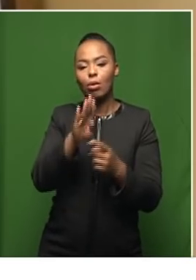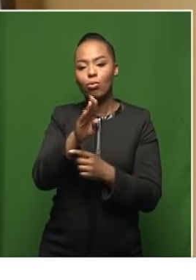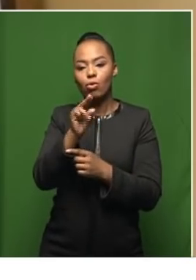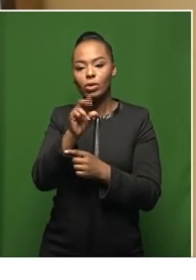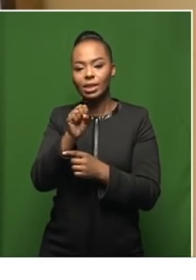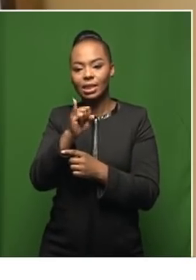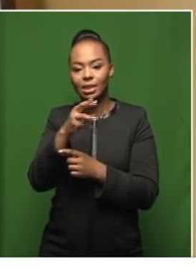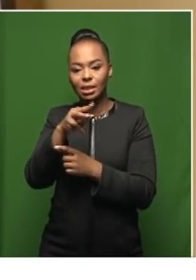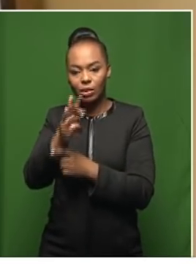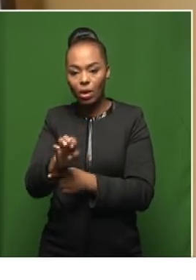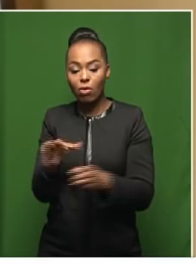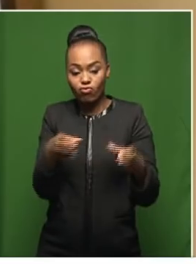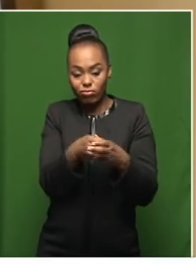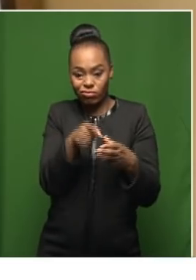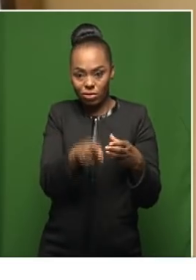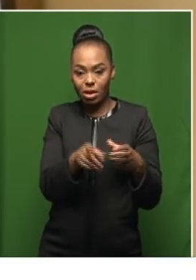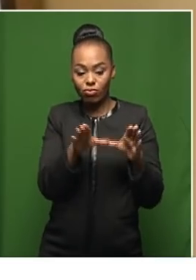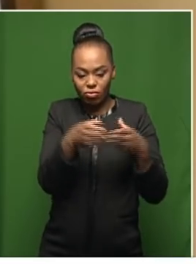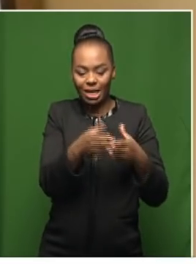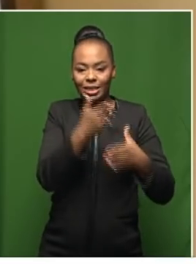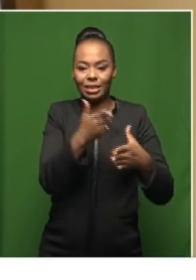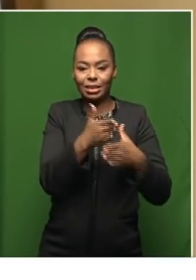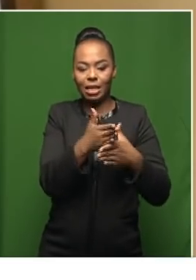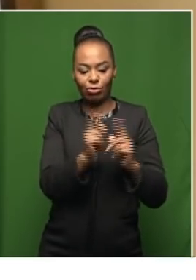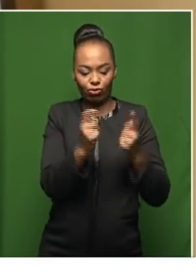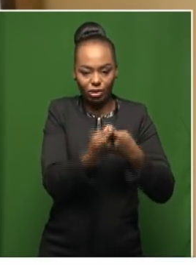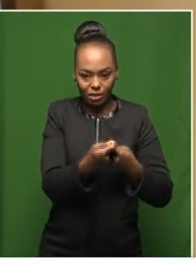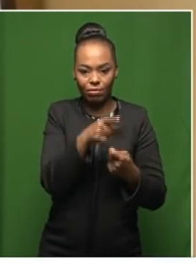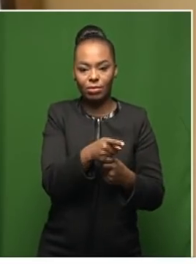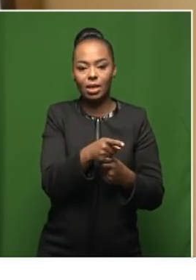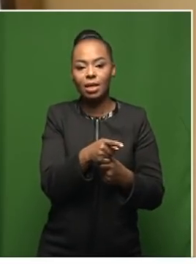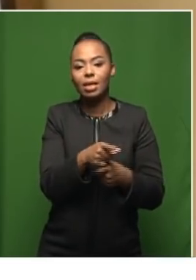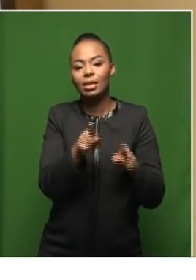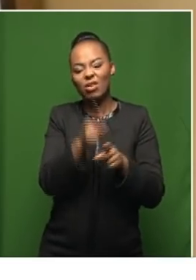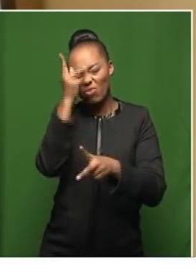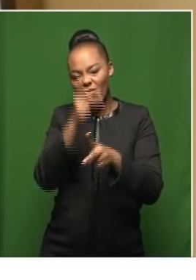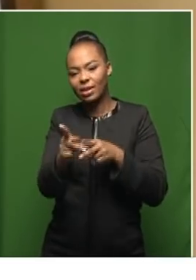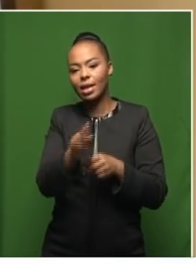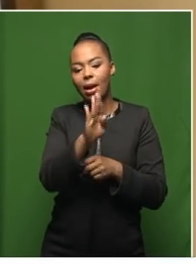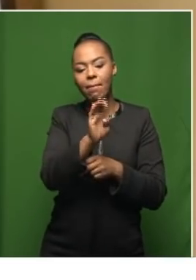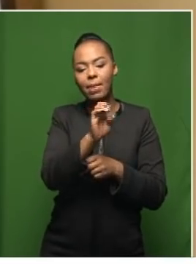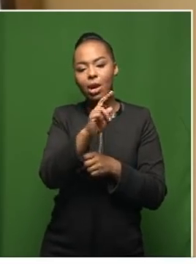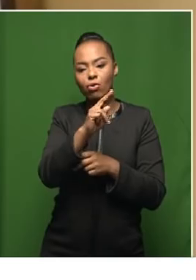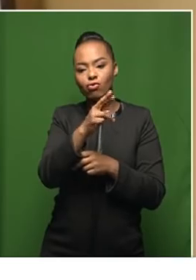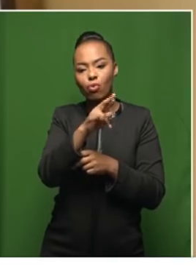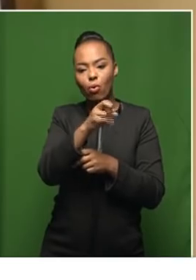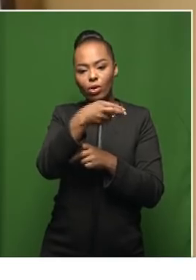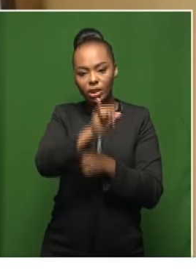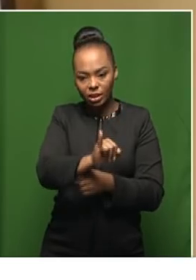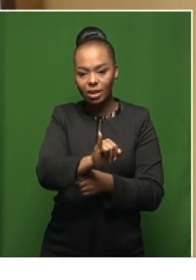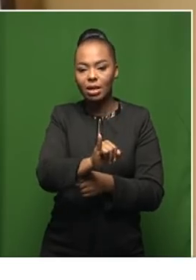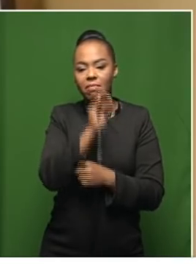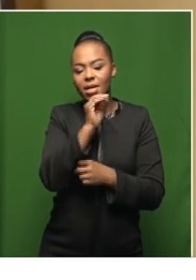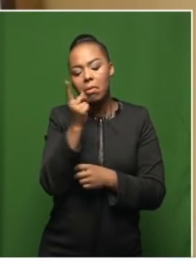Ngubane. All of them together work on looking at all, and Professor Perishu. So all of them together, they look at what resources,